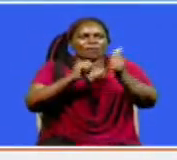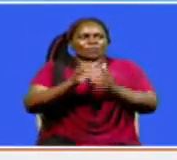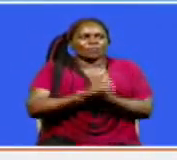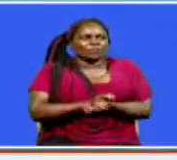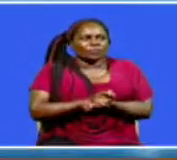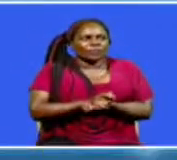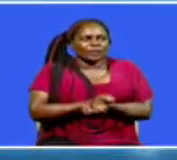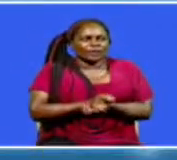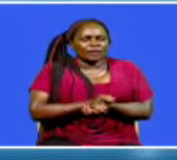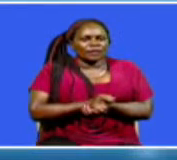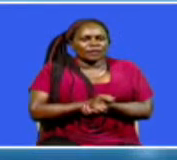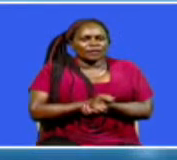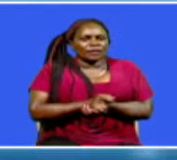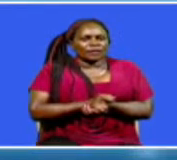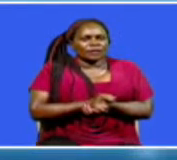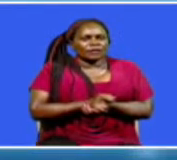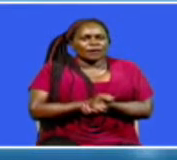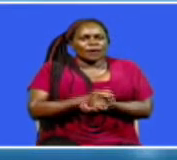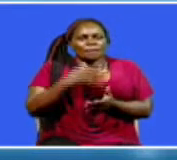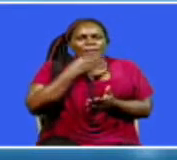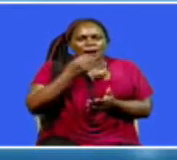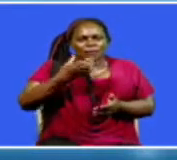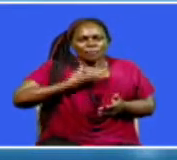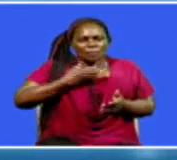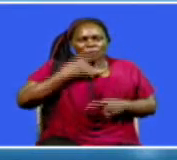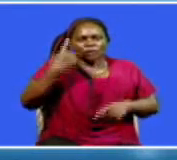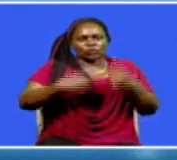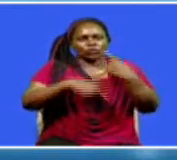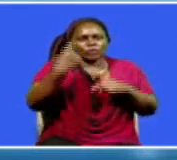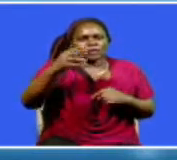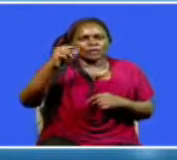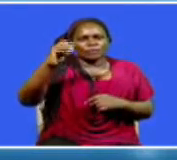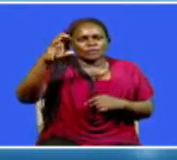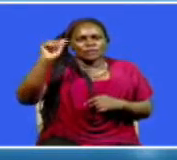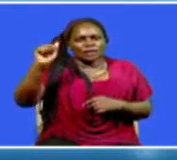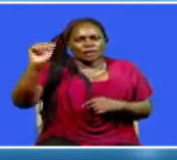Brabourne Swimming Club bagged 38 medals to win the NCAA Level 3A.